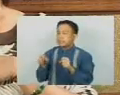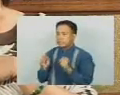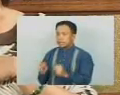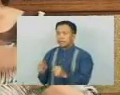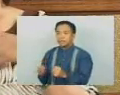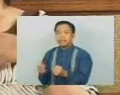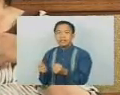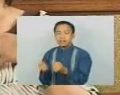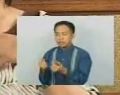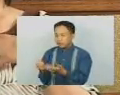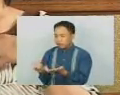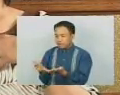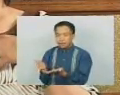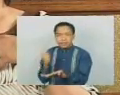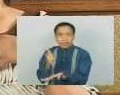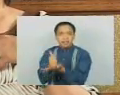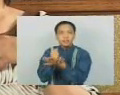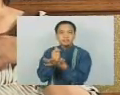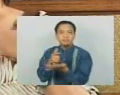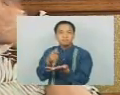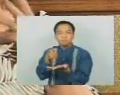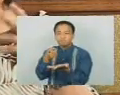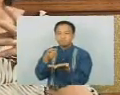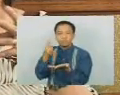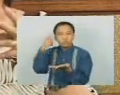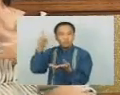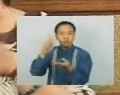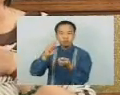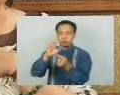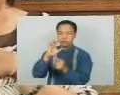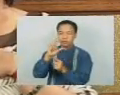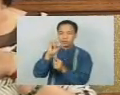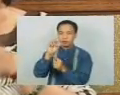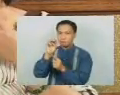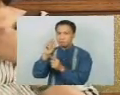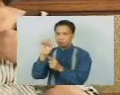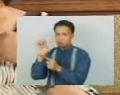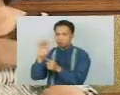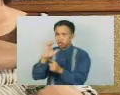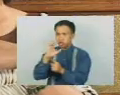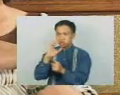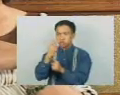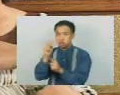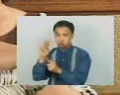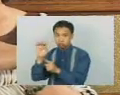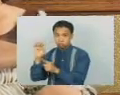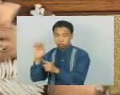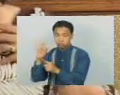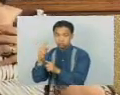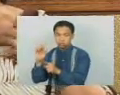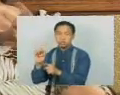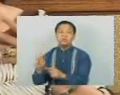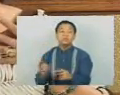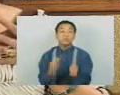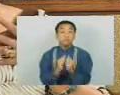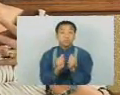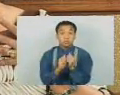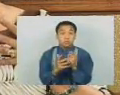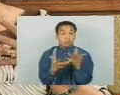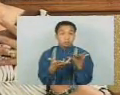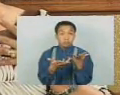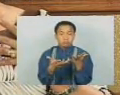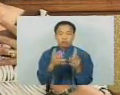will make us consume less fuel. So ganun siya. If we eat vegetable coming from our place, then we will be cooled